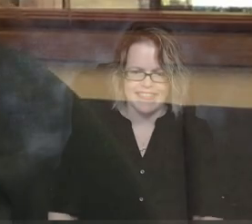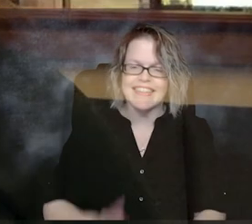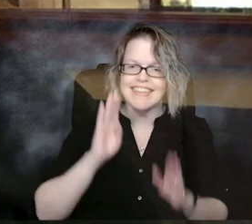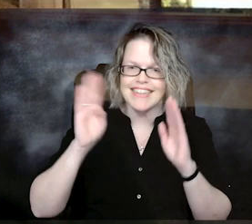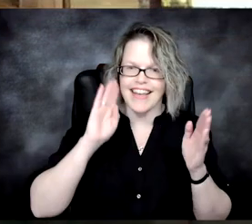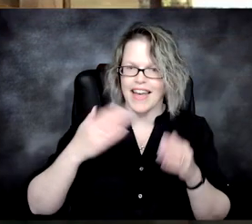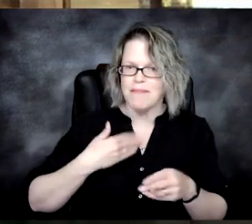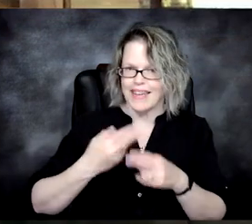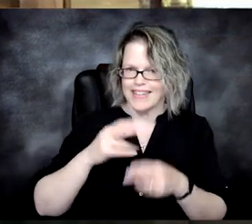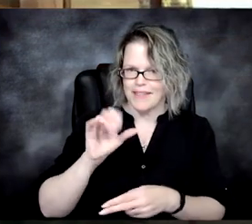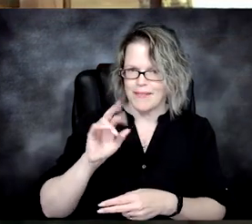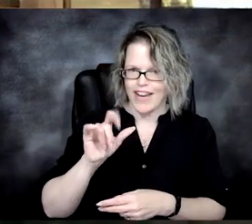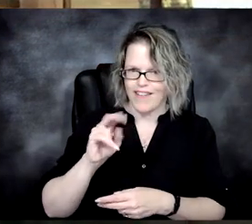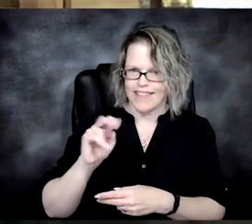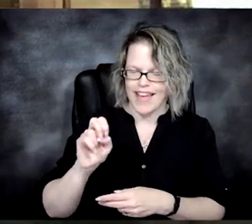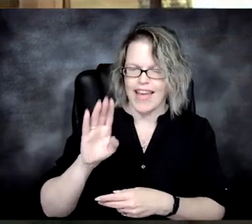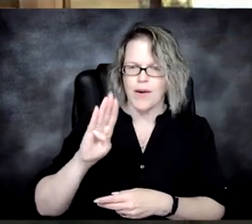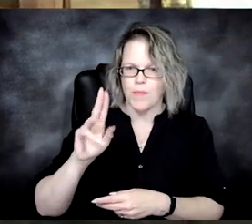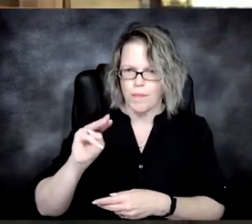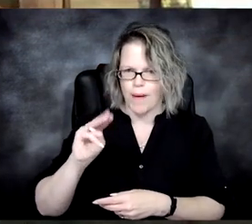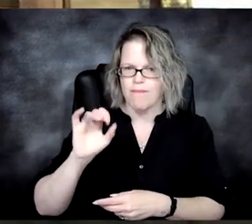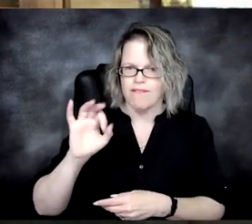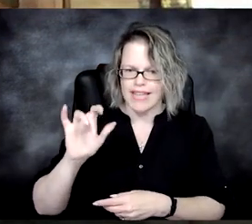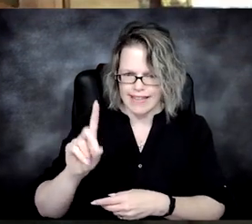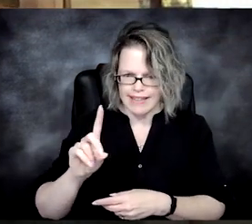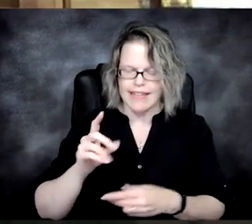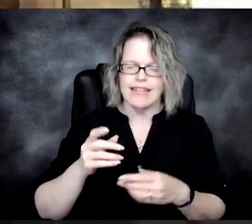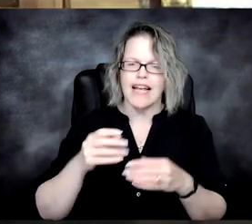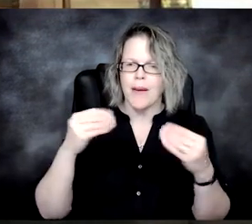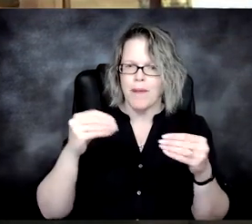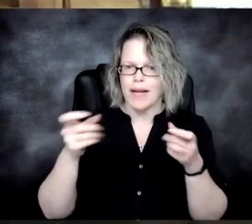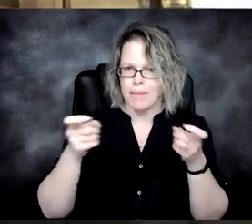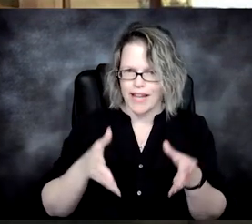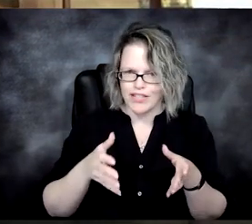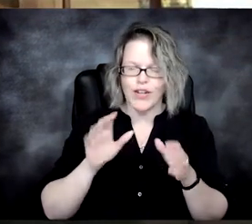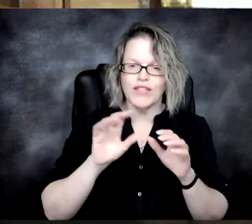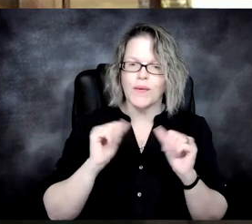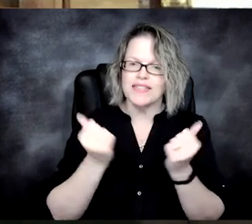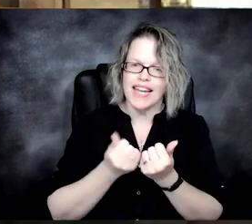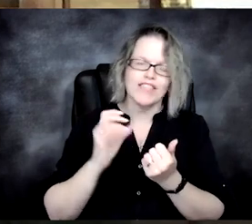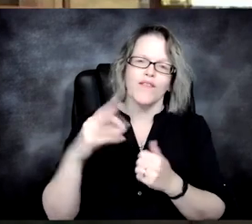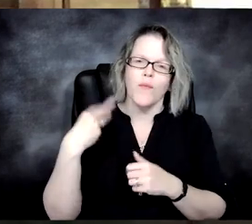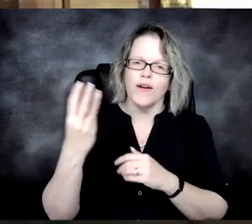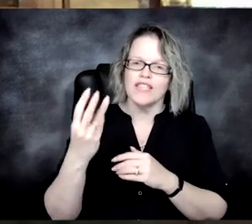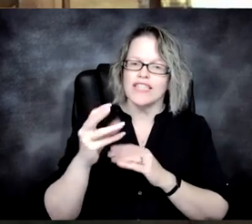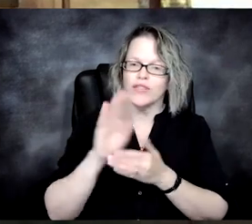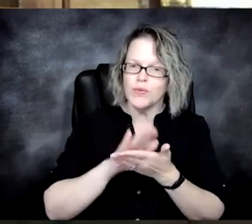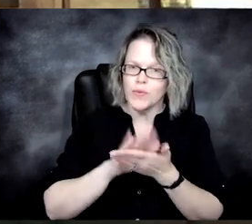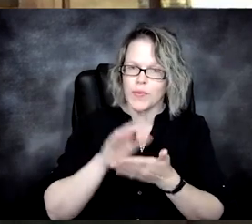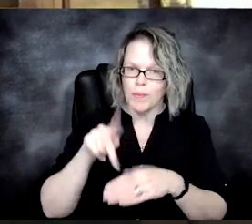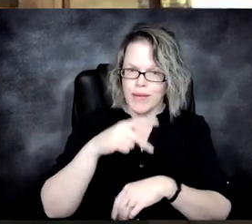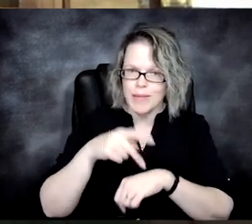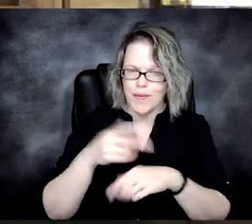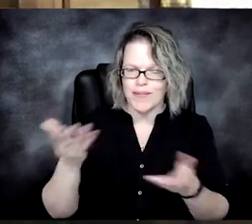Hi, my name is Caroline Brumfield, and I'm the Graphic Design and Marketing Manager at the Association of Washington School Principals in